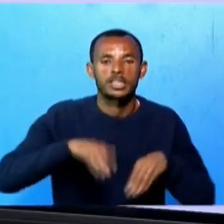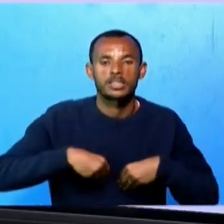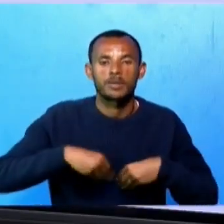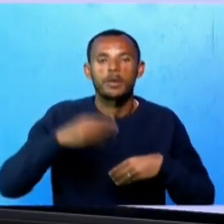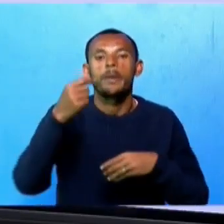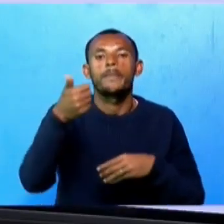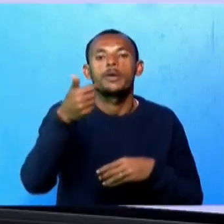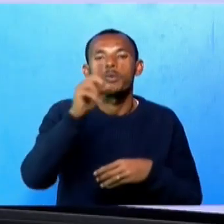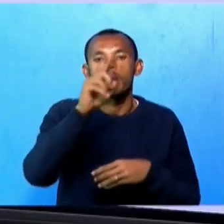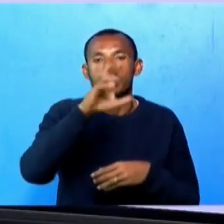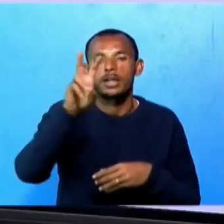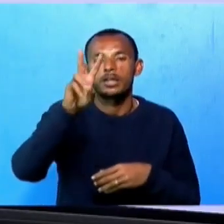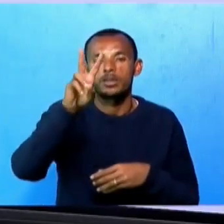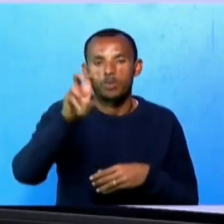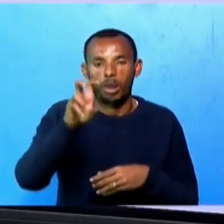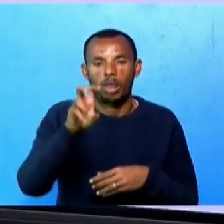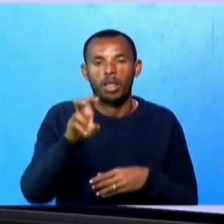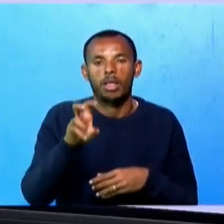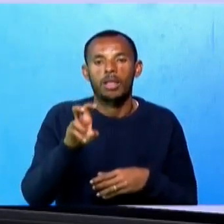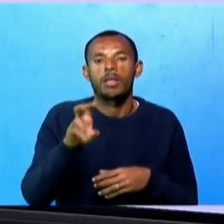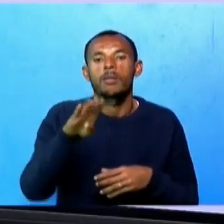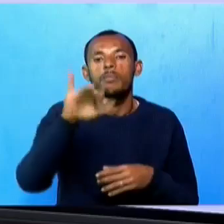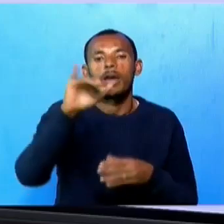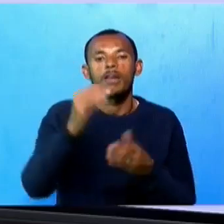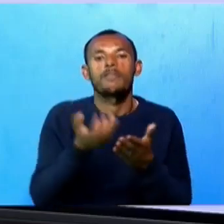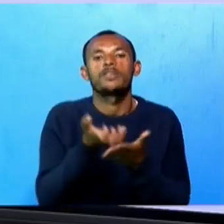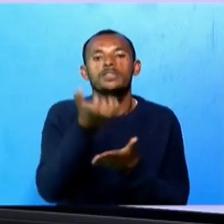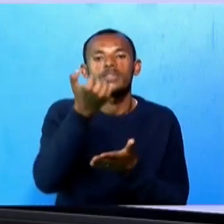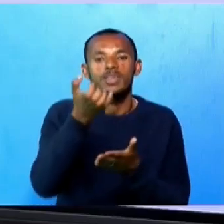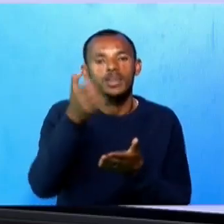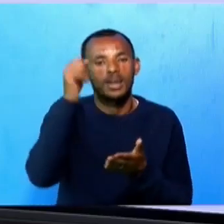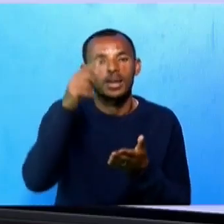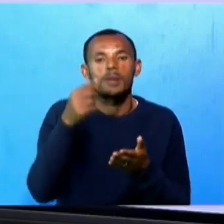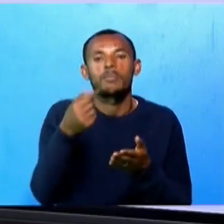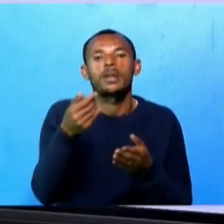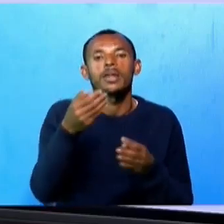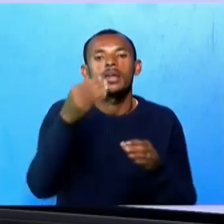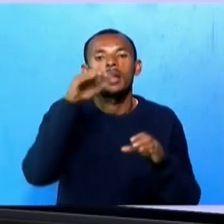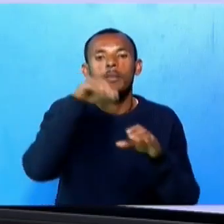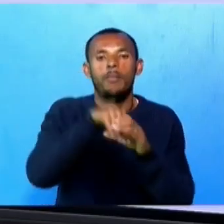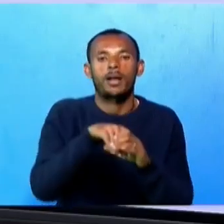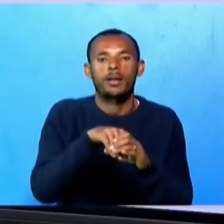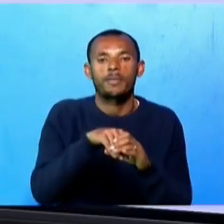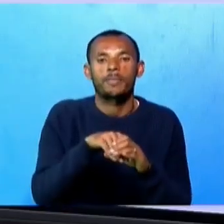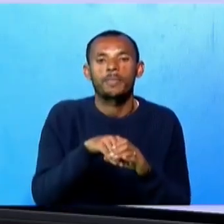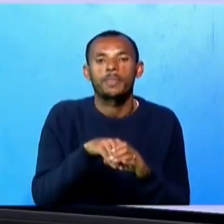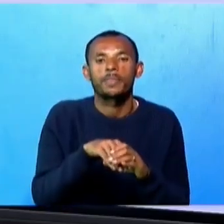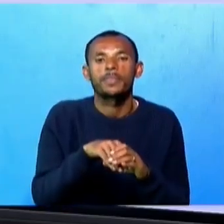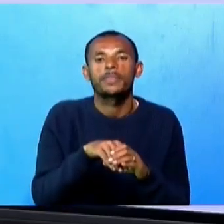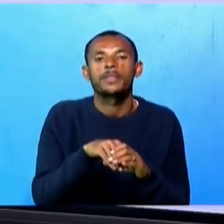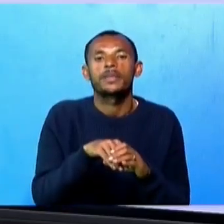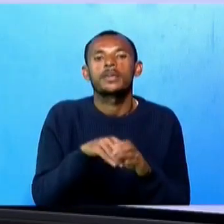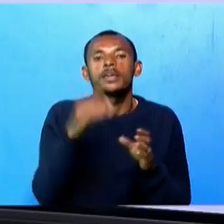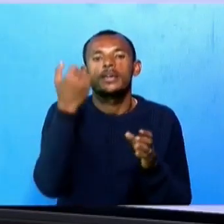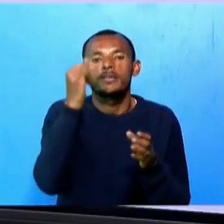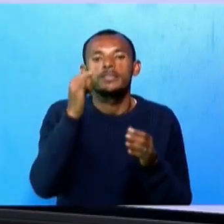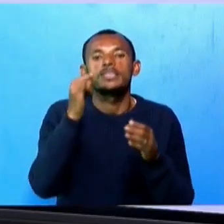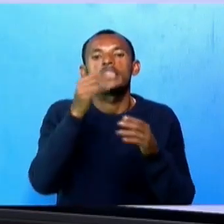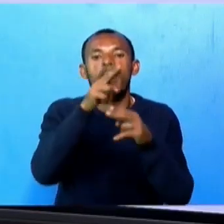BER 120 by investing her money in a bank, right? If the